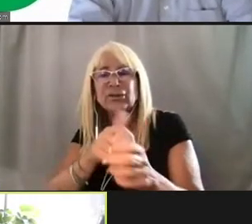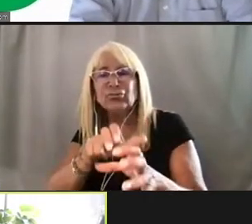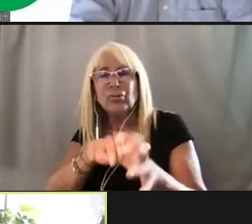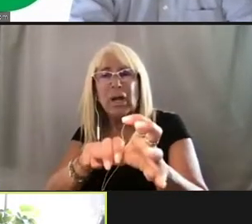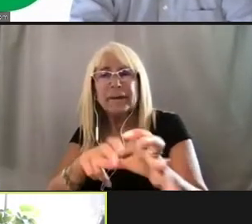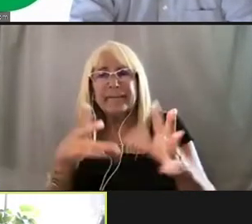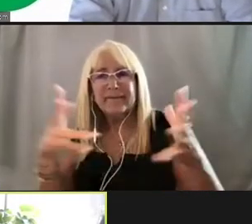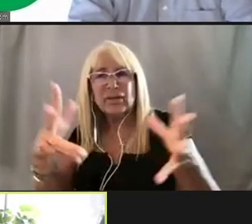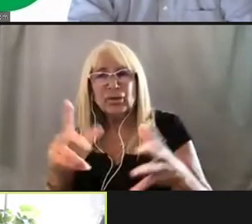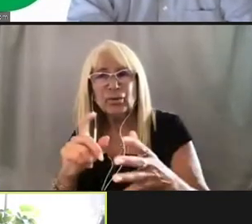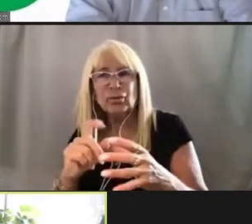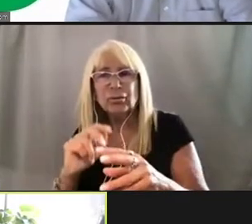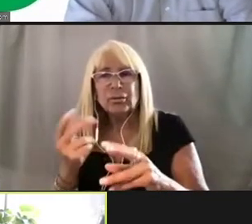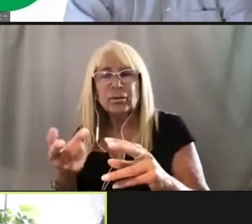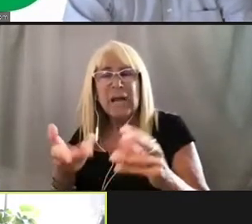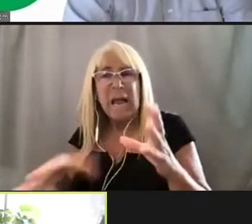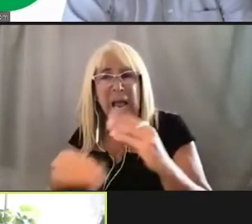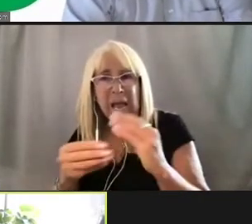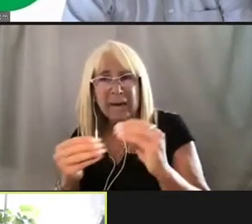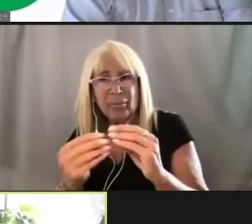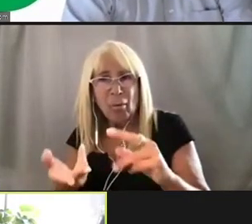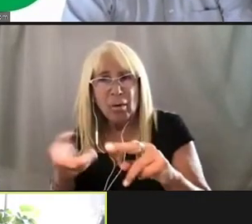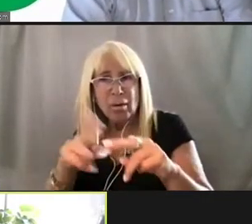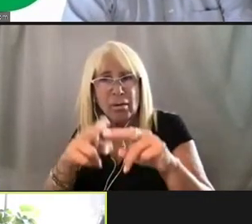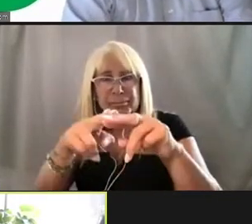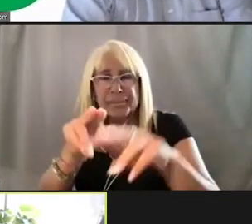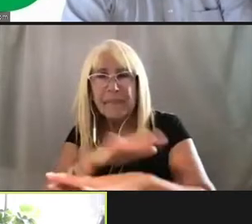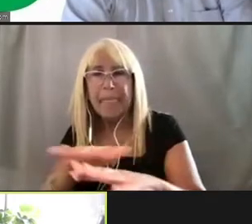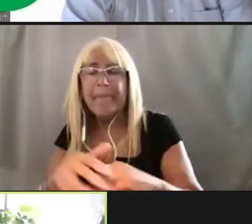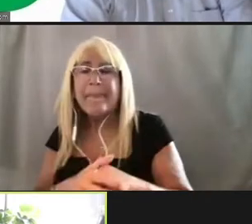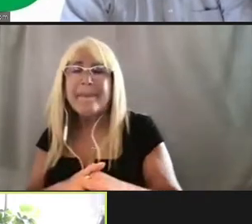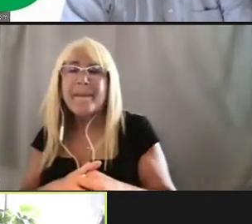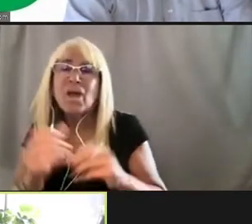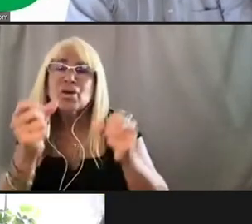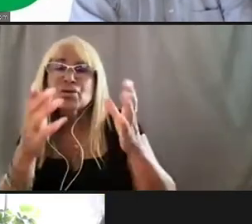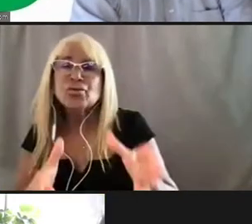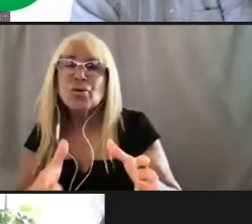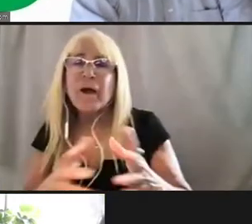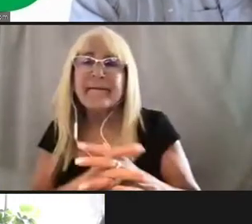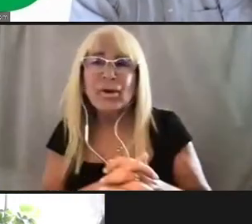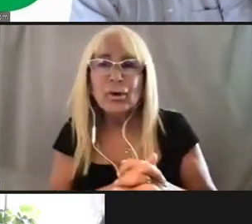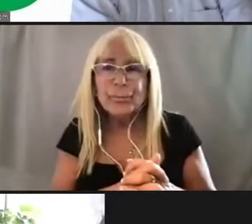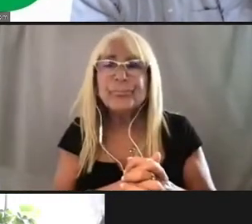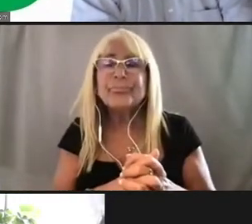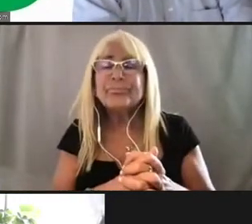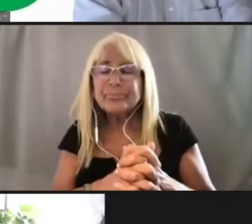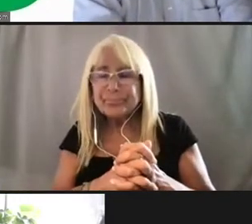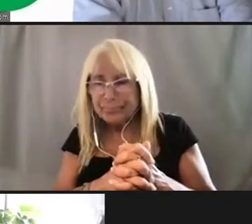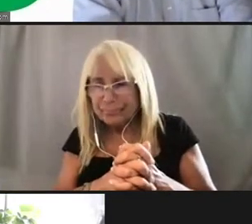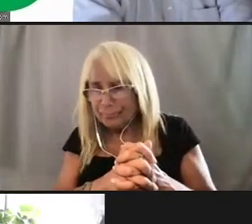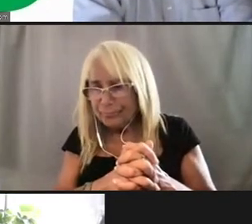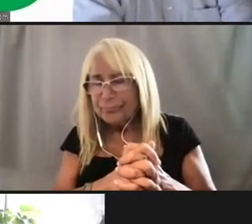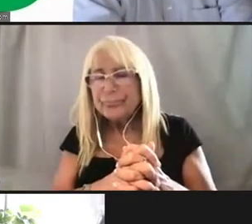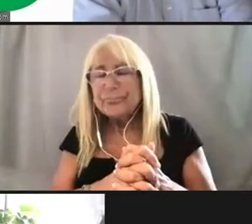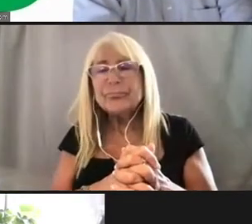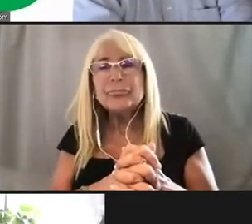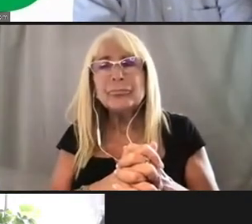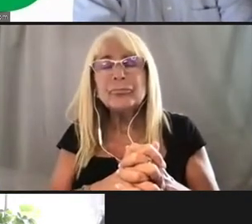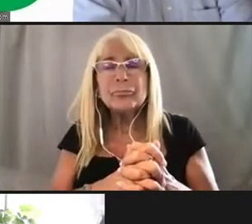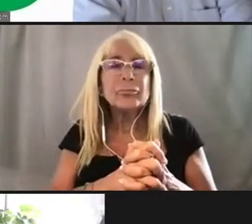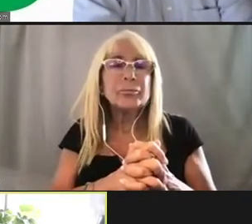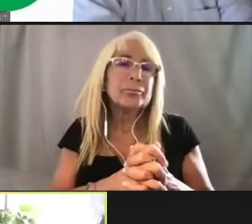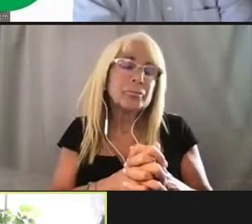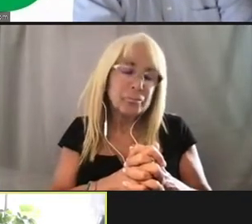we you know as as a driver I own a driver you know uh this driver I have